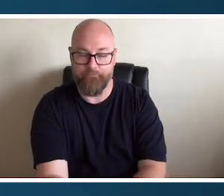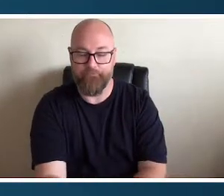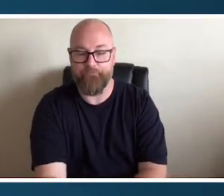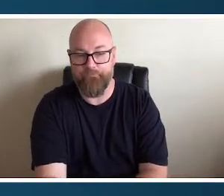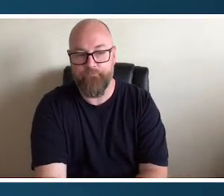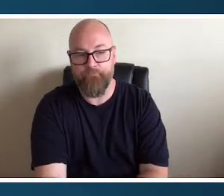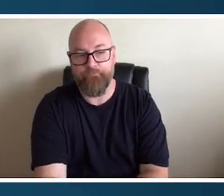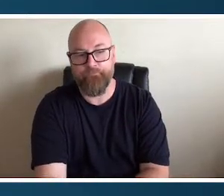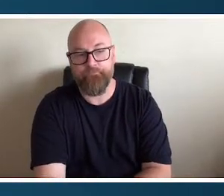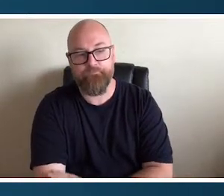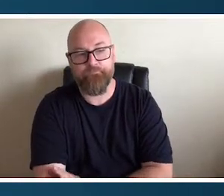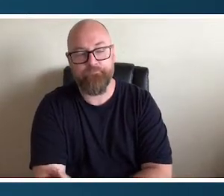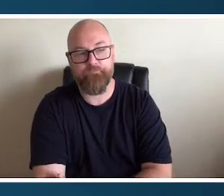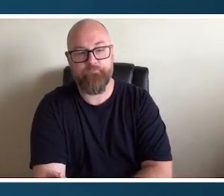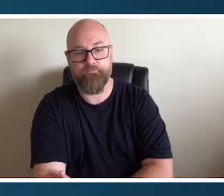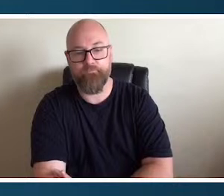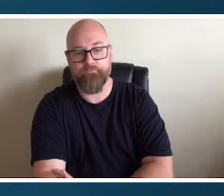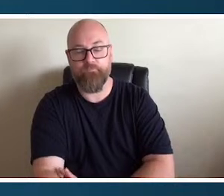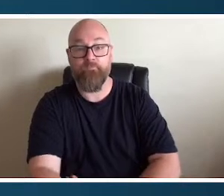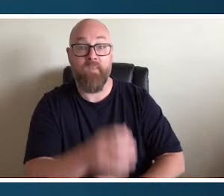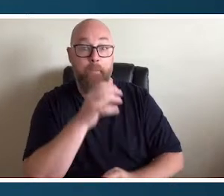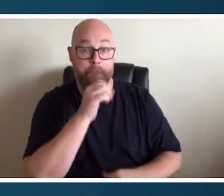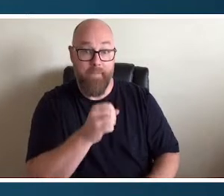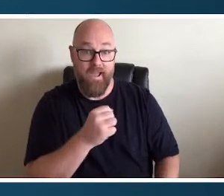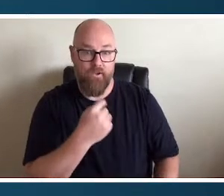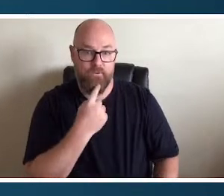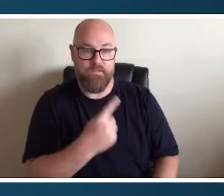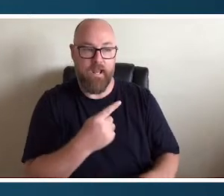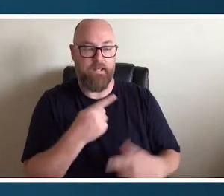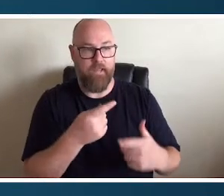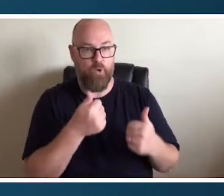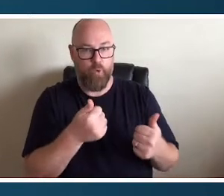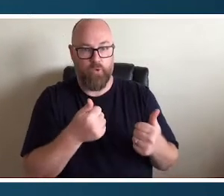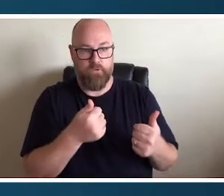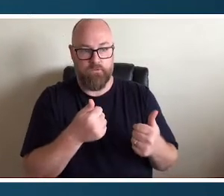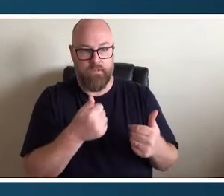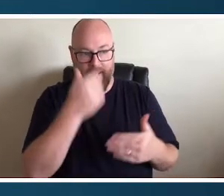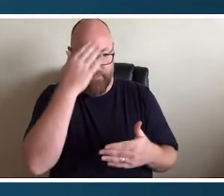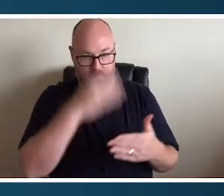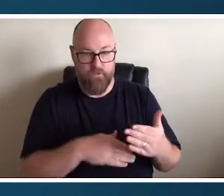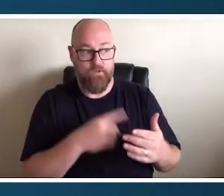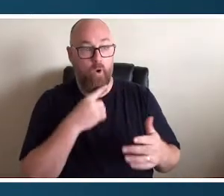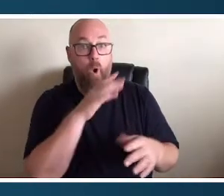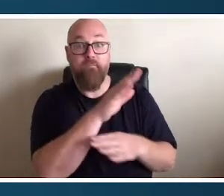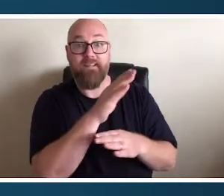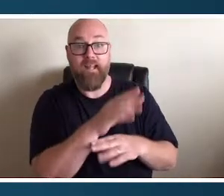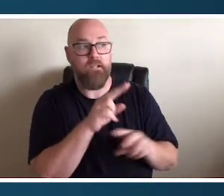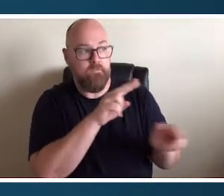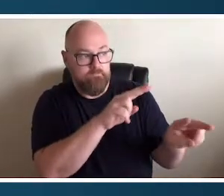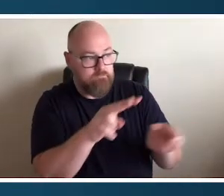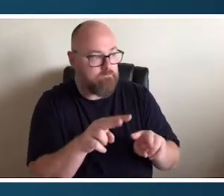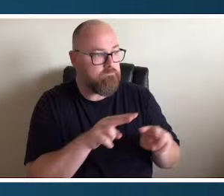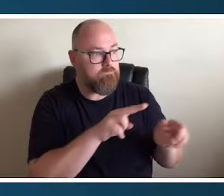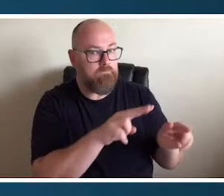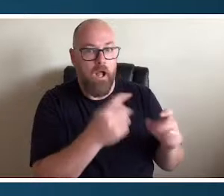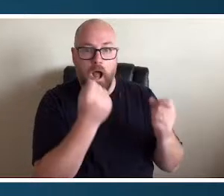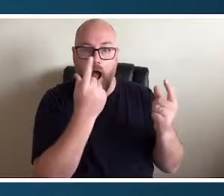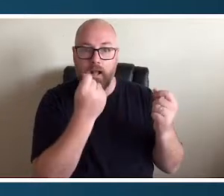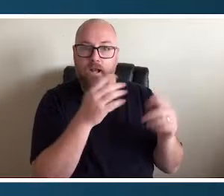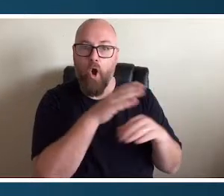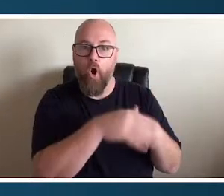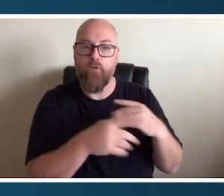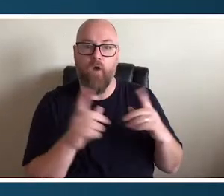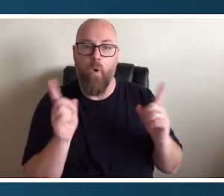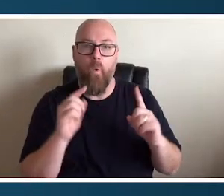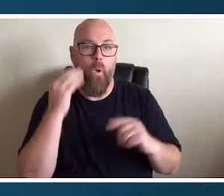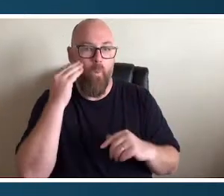relationships. Male workers experienced in the host country overseas appear to increase their understanding of the contribution